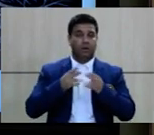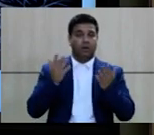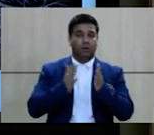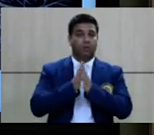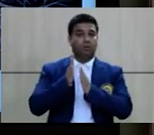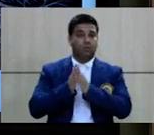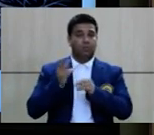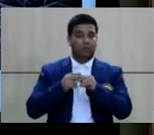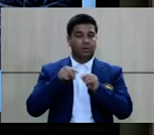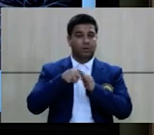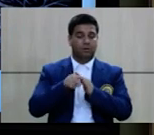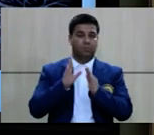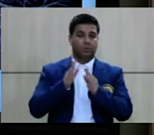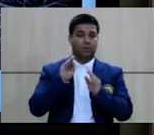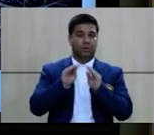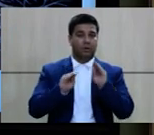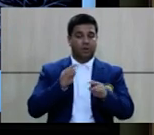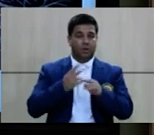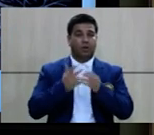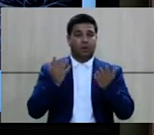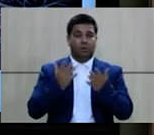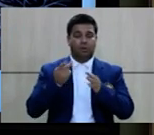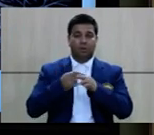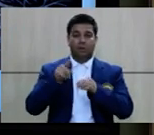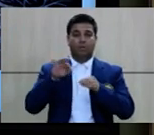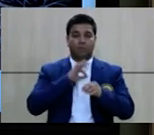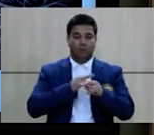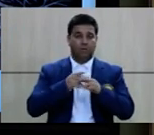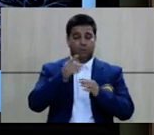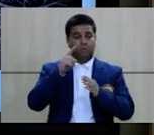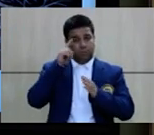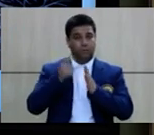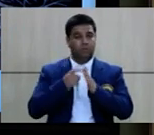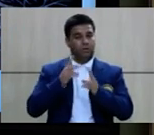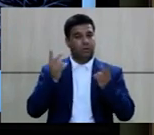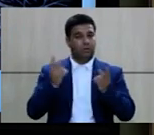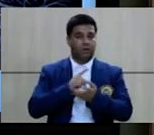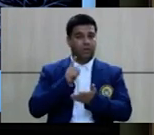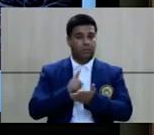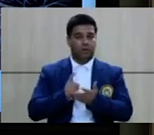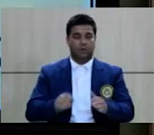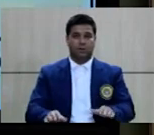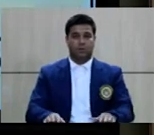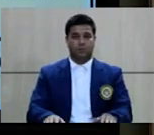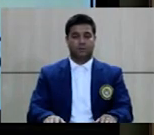qanday rivojlanishida qaysi mineral o'g'itdan foydalanishni bilishimiz zarur.